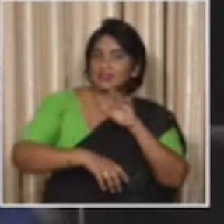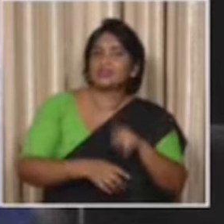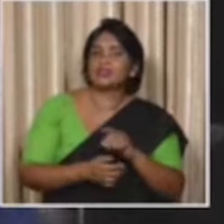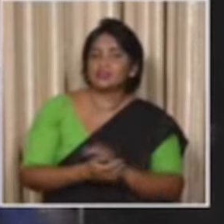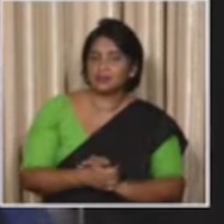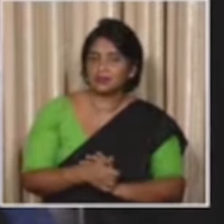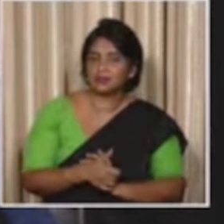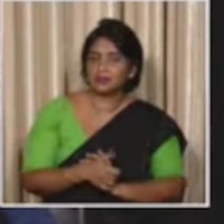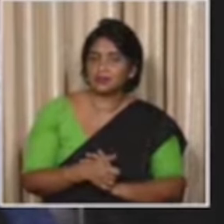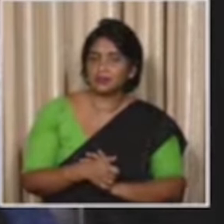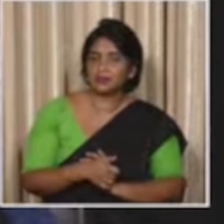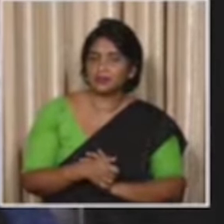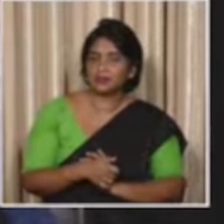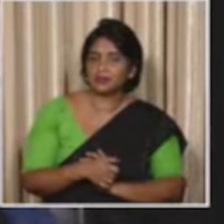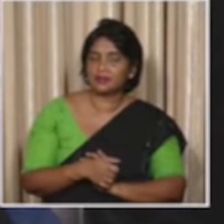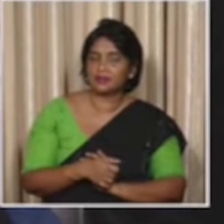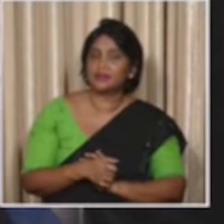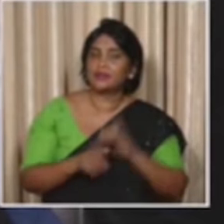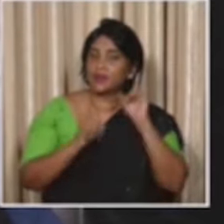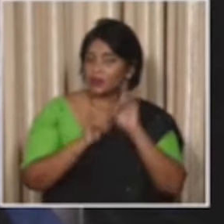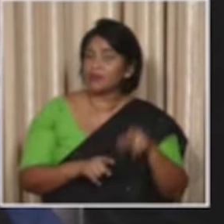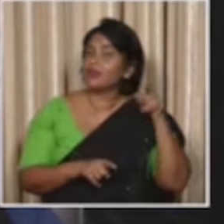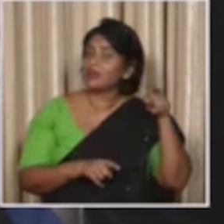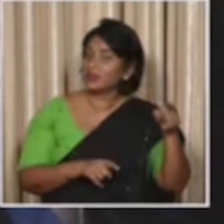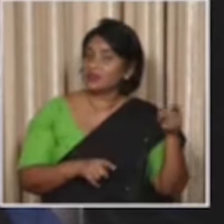going and supporting